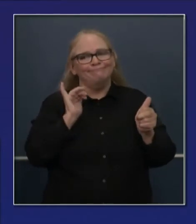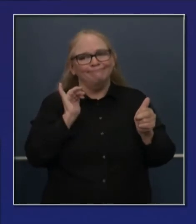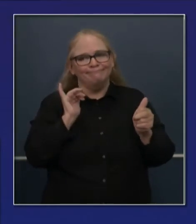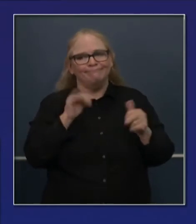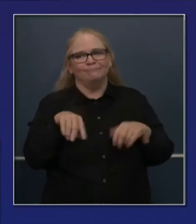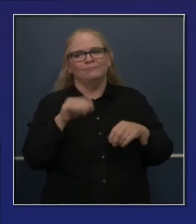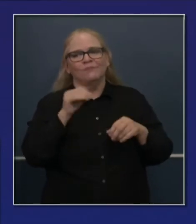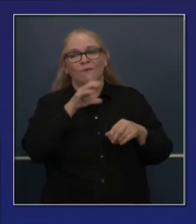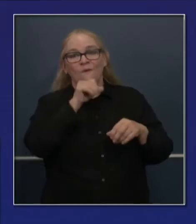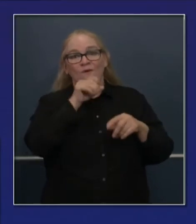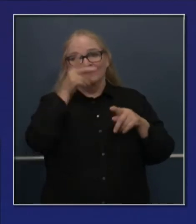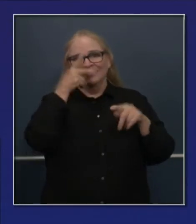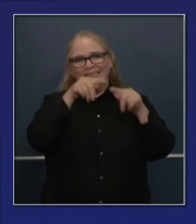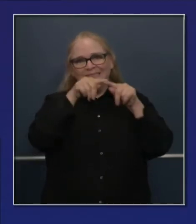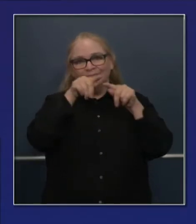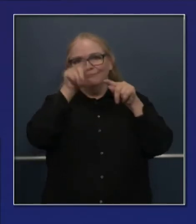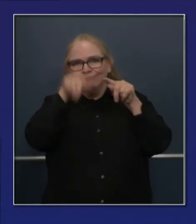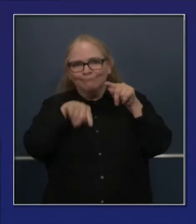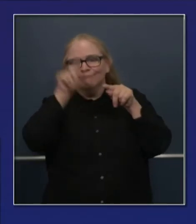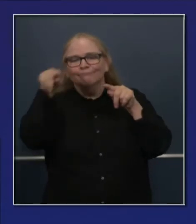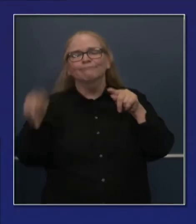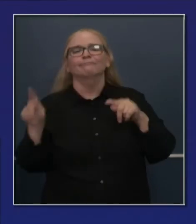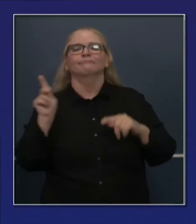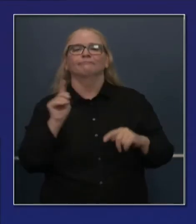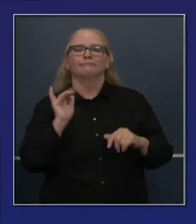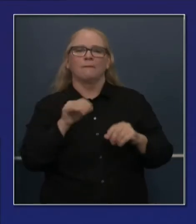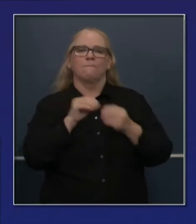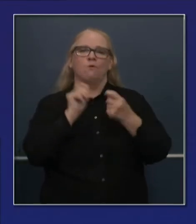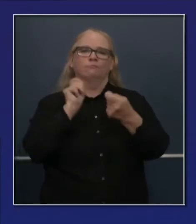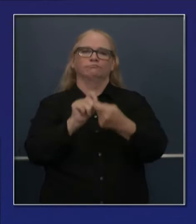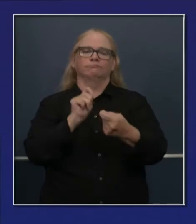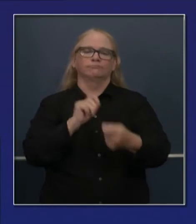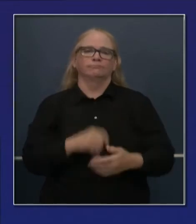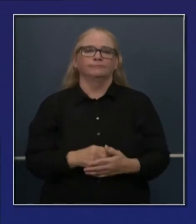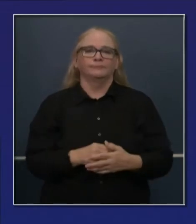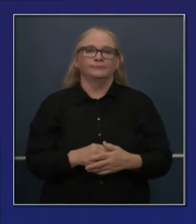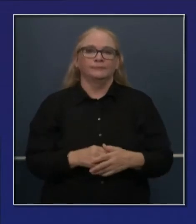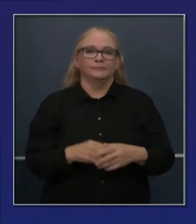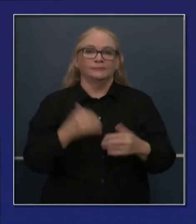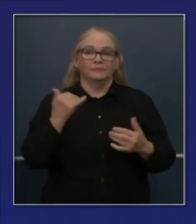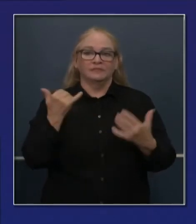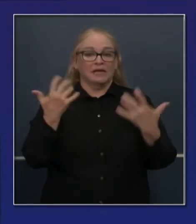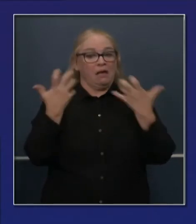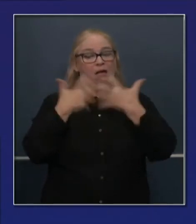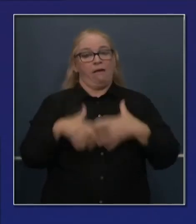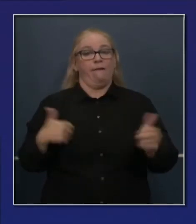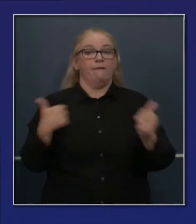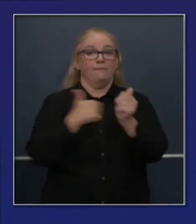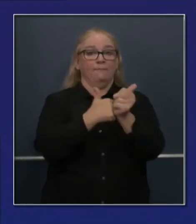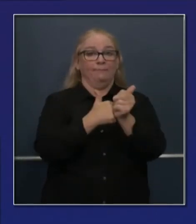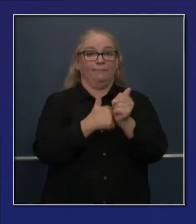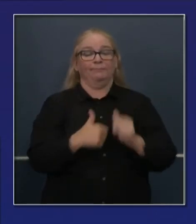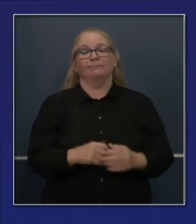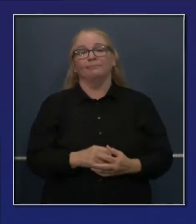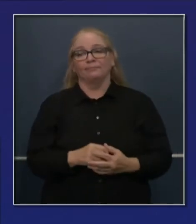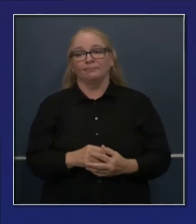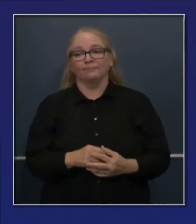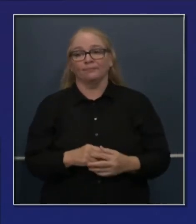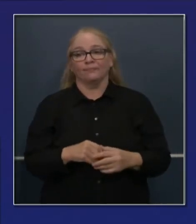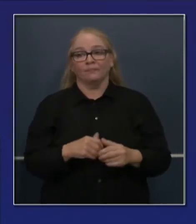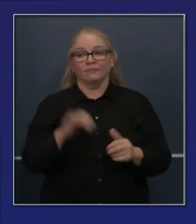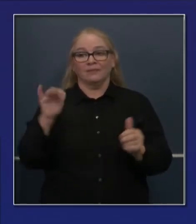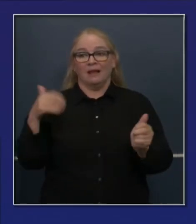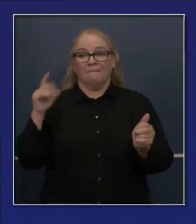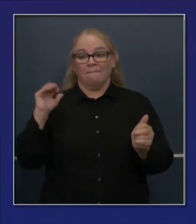we're smoothing all of that, and we have reconciled all of that. So where does that leave us? If you add all the backlog cases over